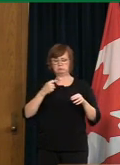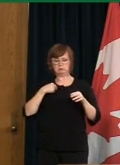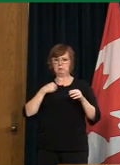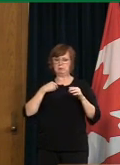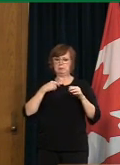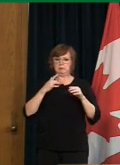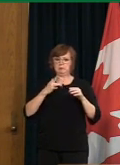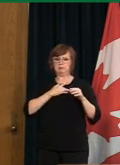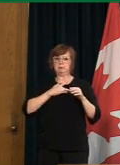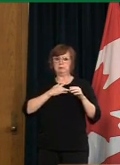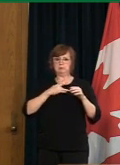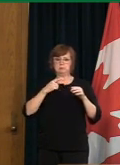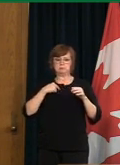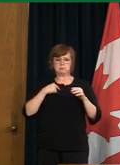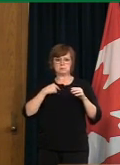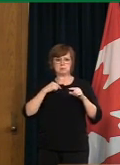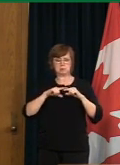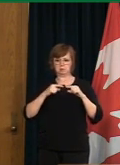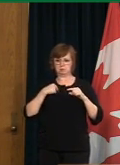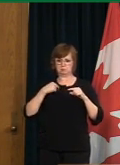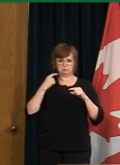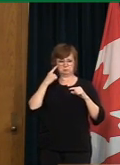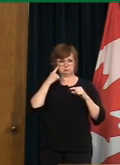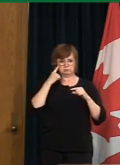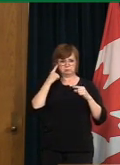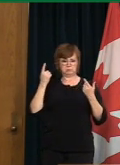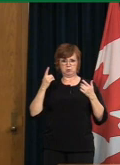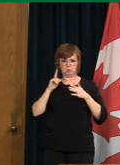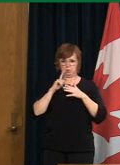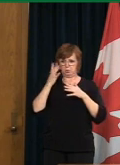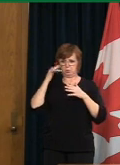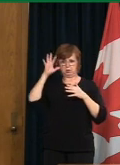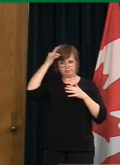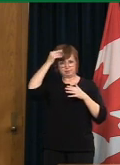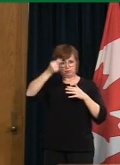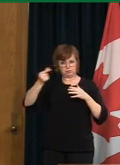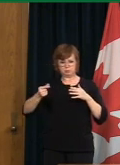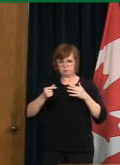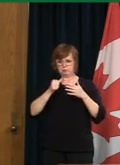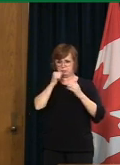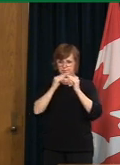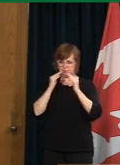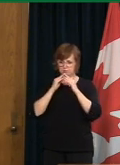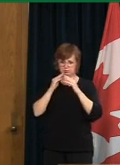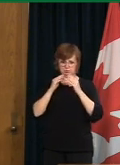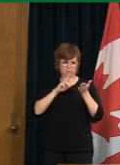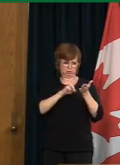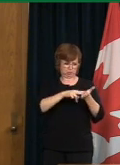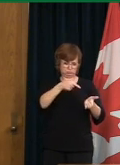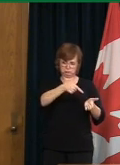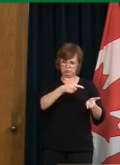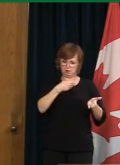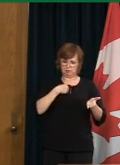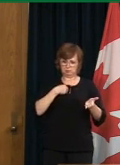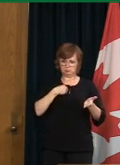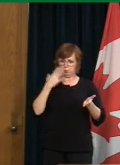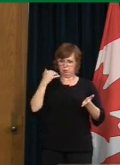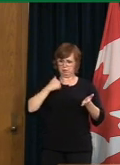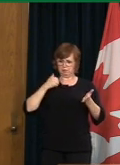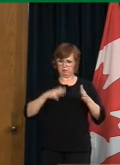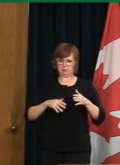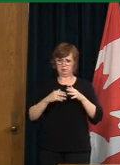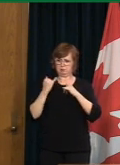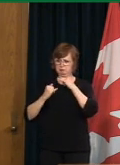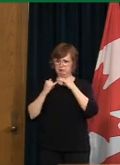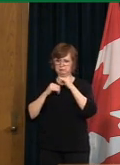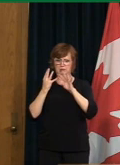contracts? Why would the federal government sign contracts that puts Canada and Canadians at the back of the line? And will the vaccine be distributed